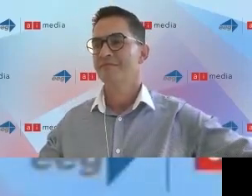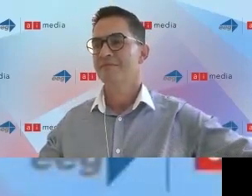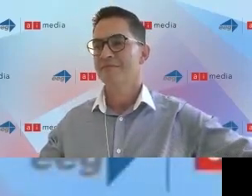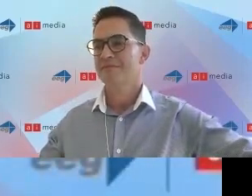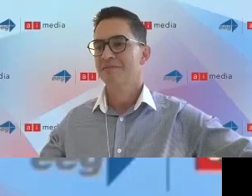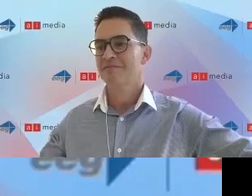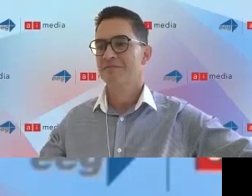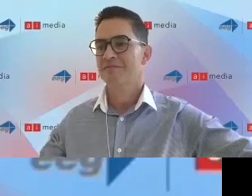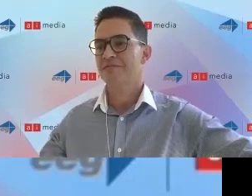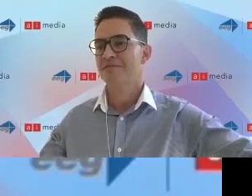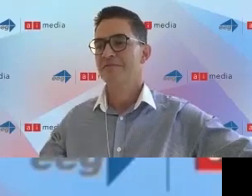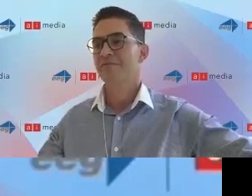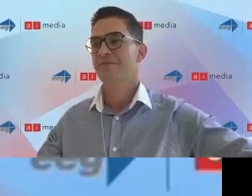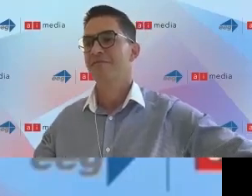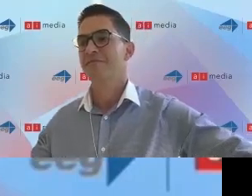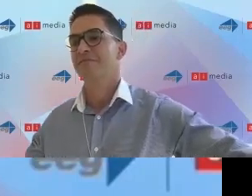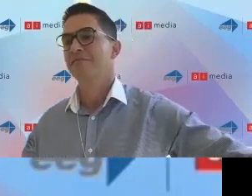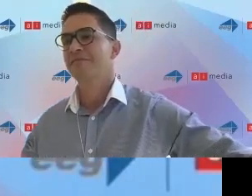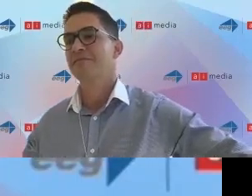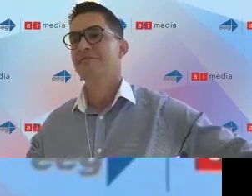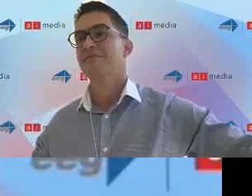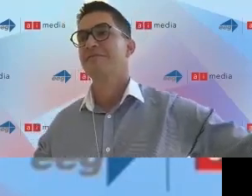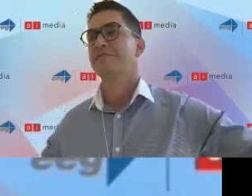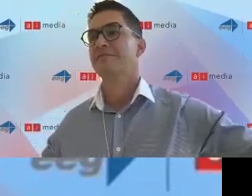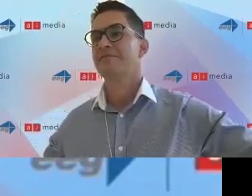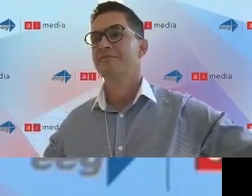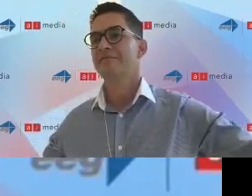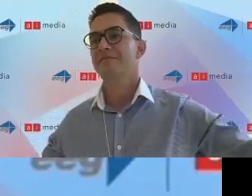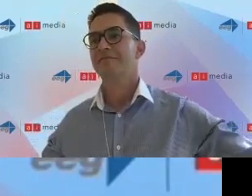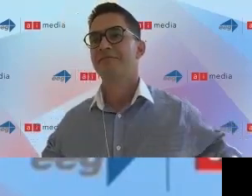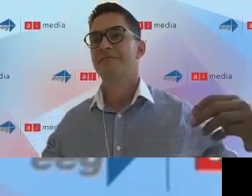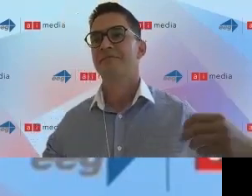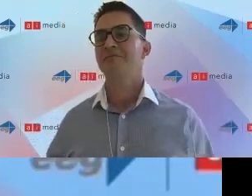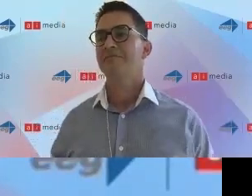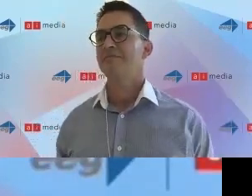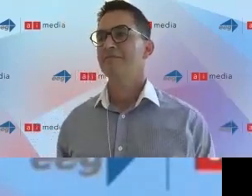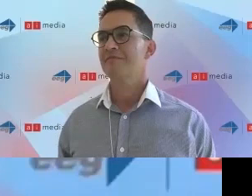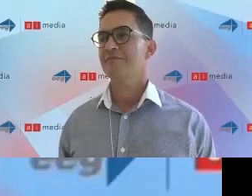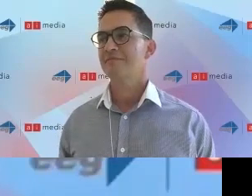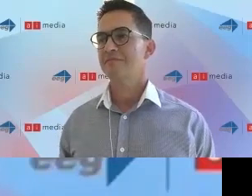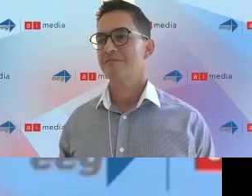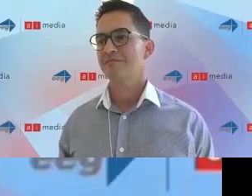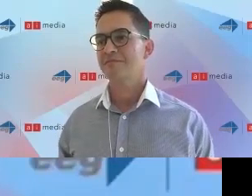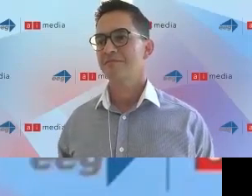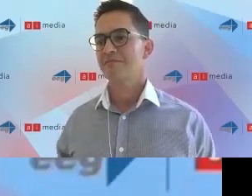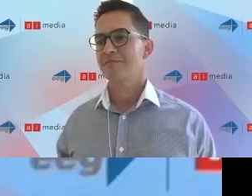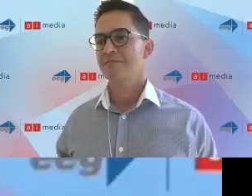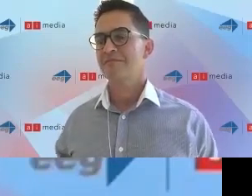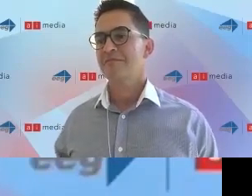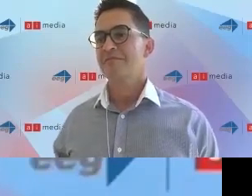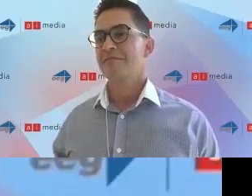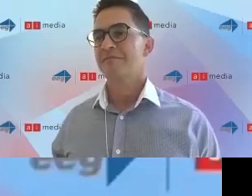Hi, I'm Donna Reid, Chief People Officer at AI Media. In a tight labour market and fierce competition for skilled